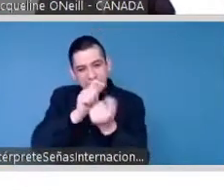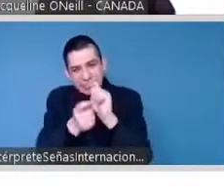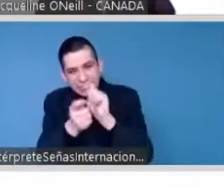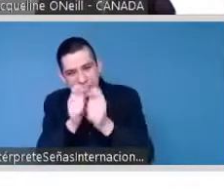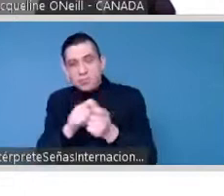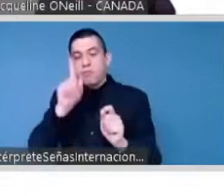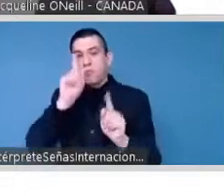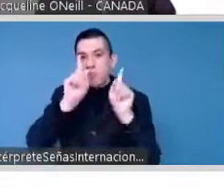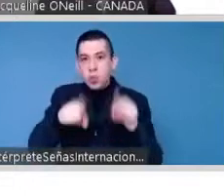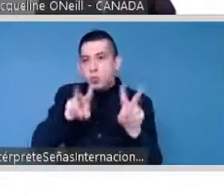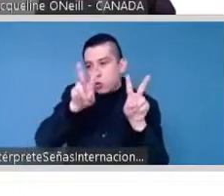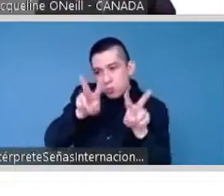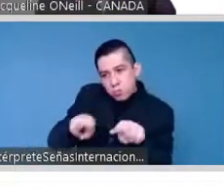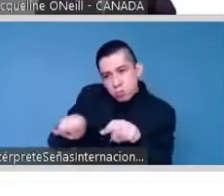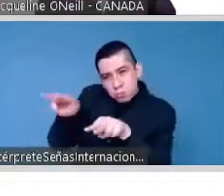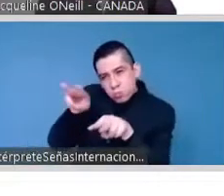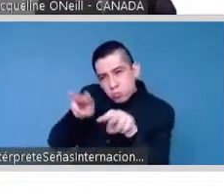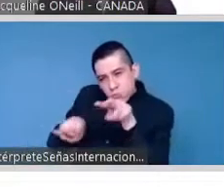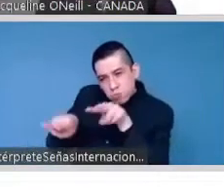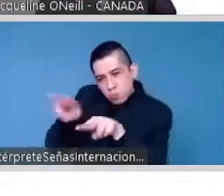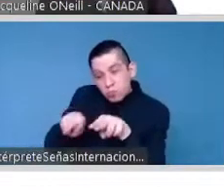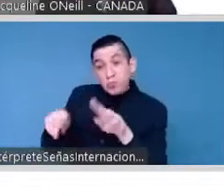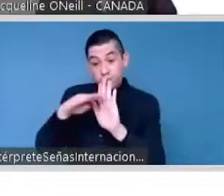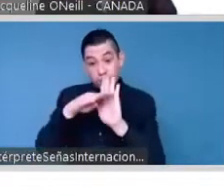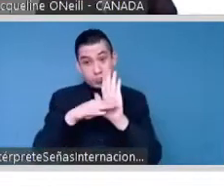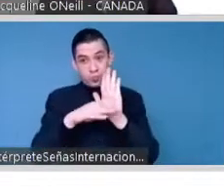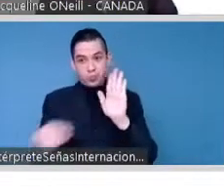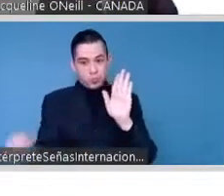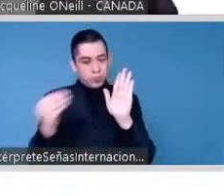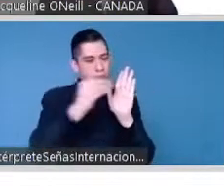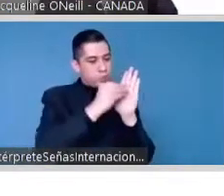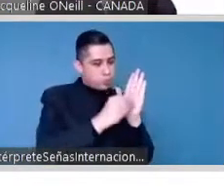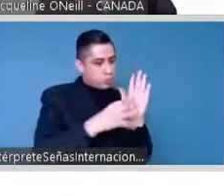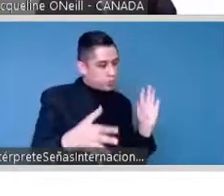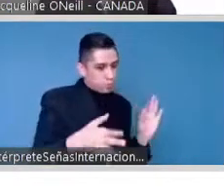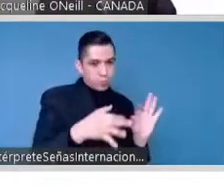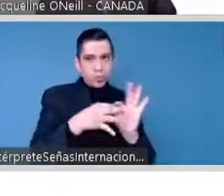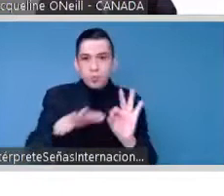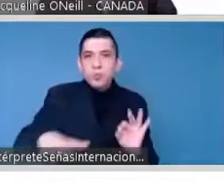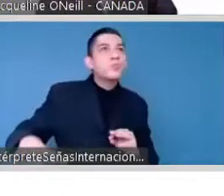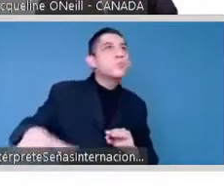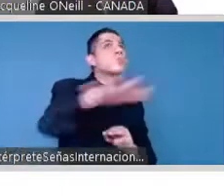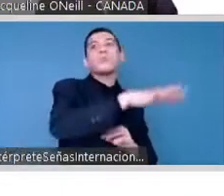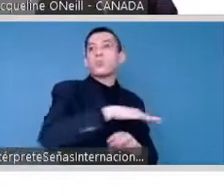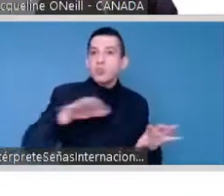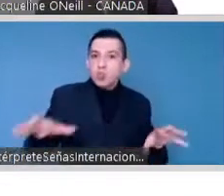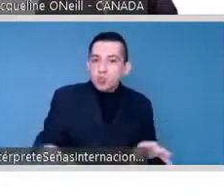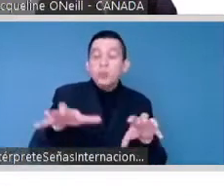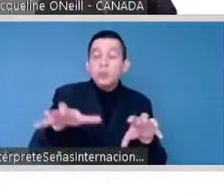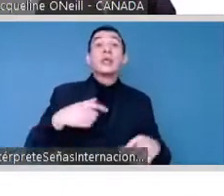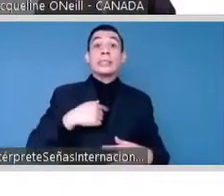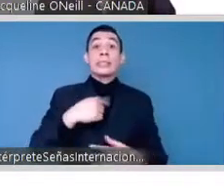the tokenistic representation of women and youth versus the actual leadership and engagement of those